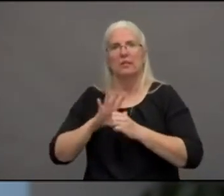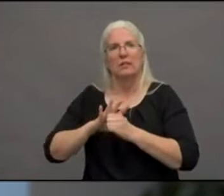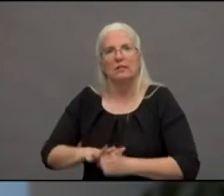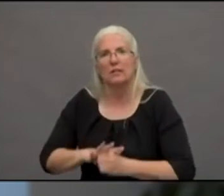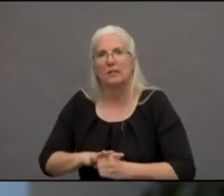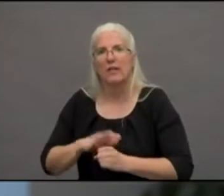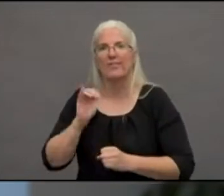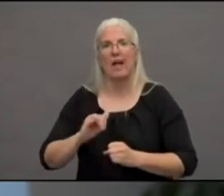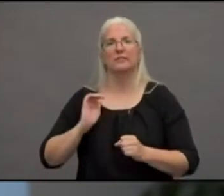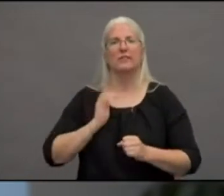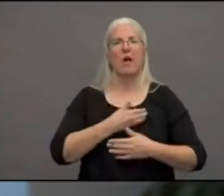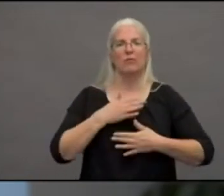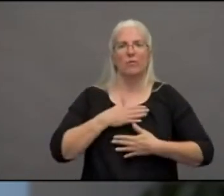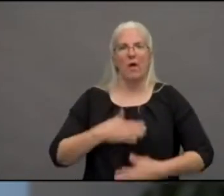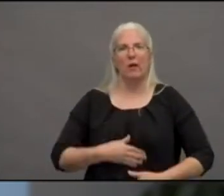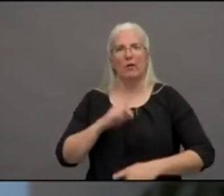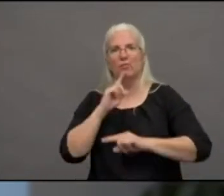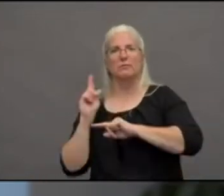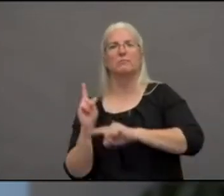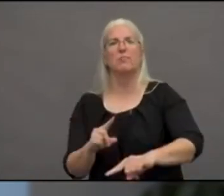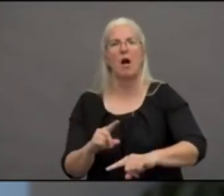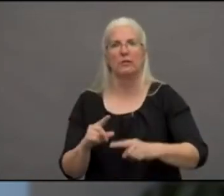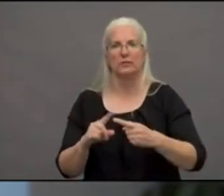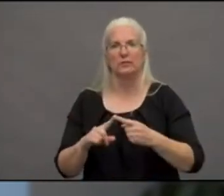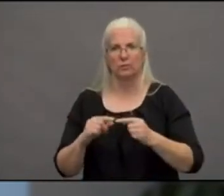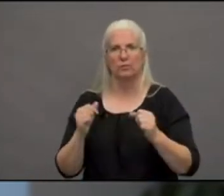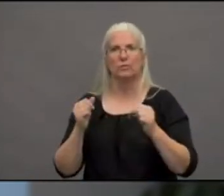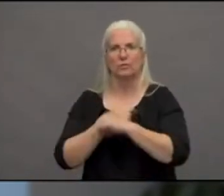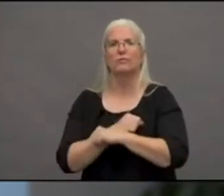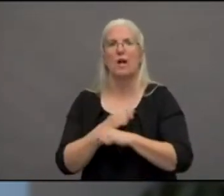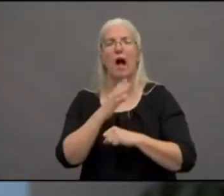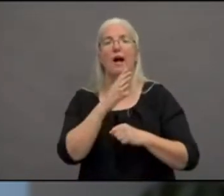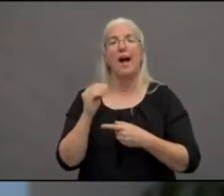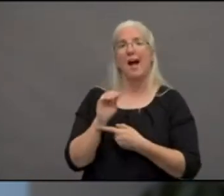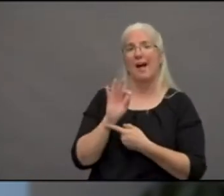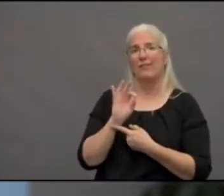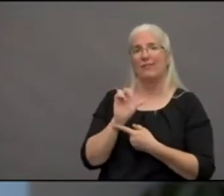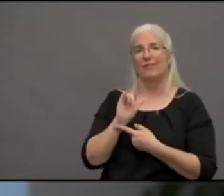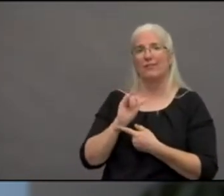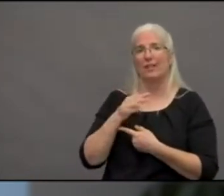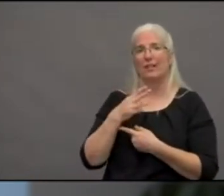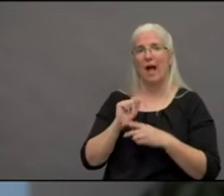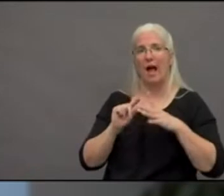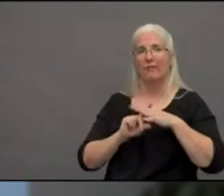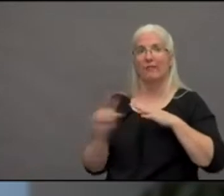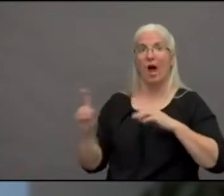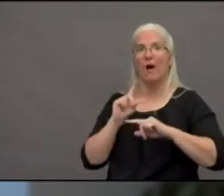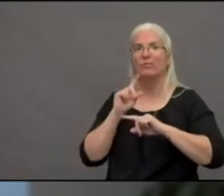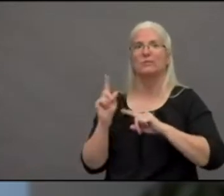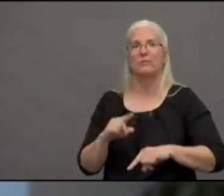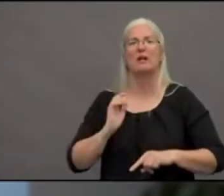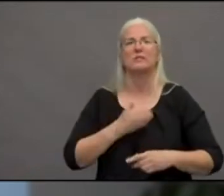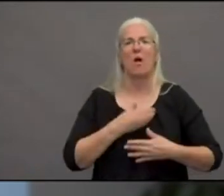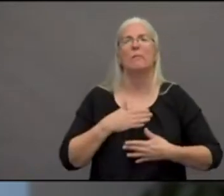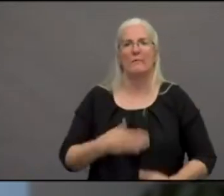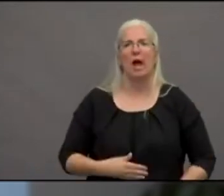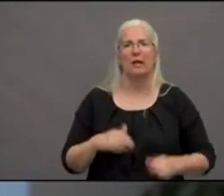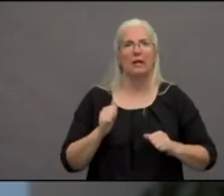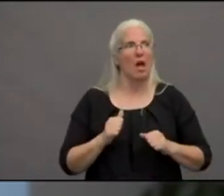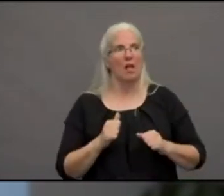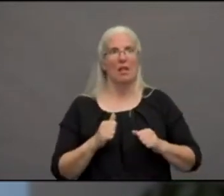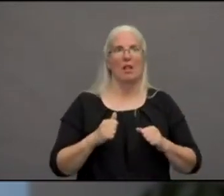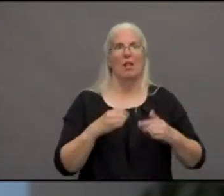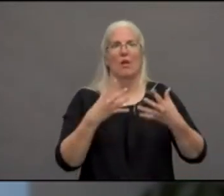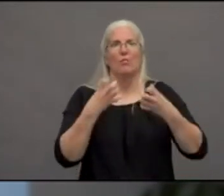also have the flee response. We're going to run from the event. It's hard to run from this event, but we've actually